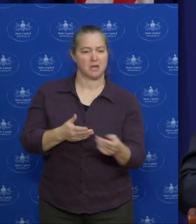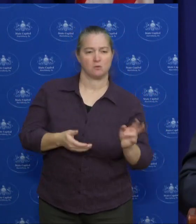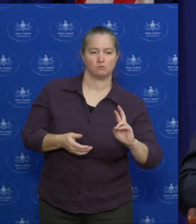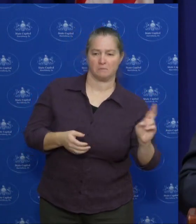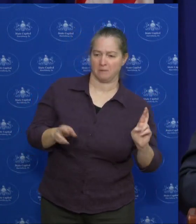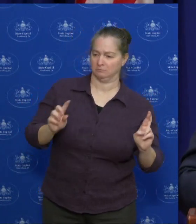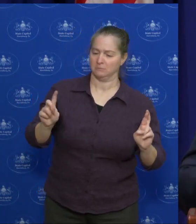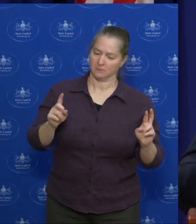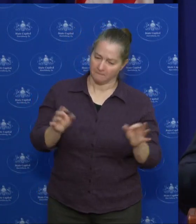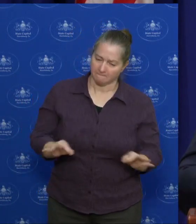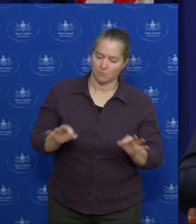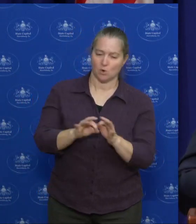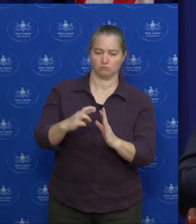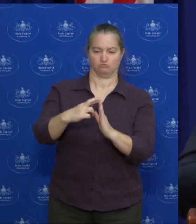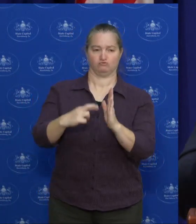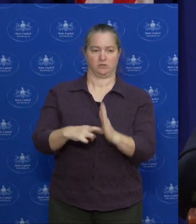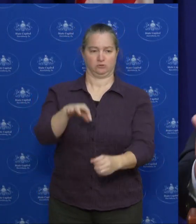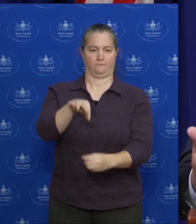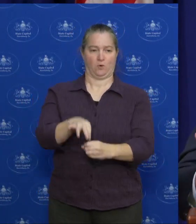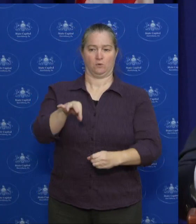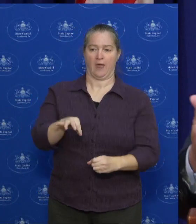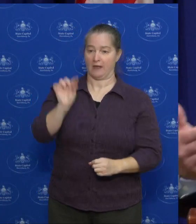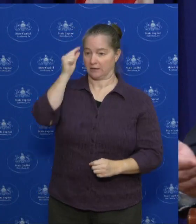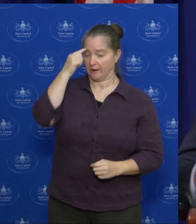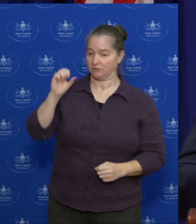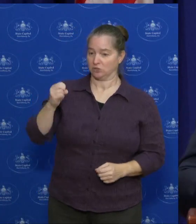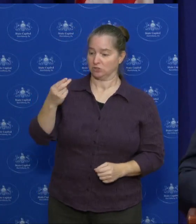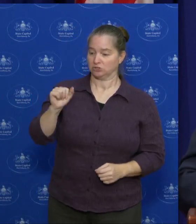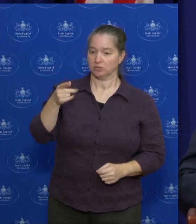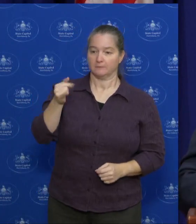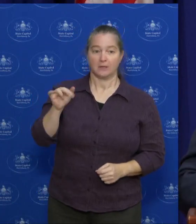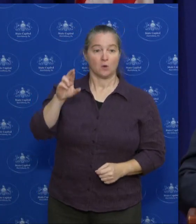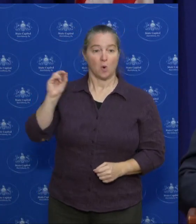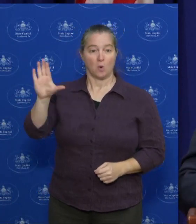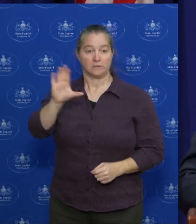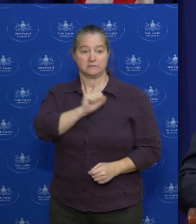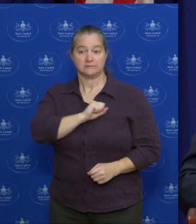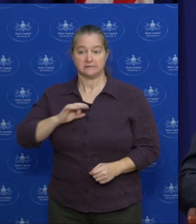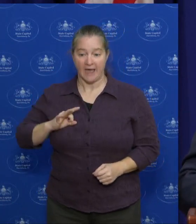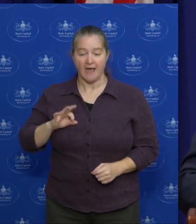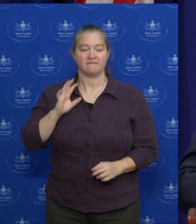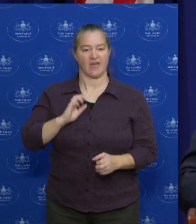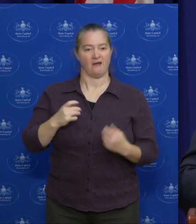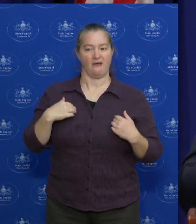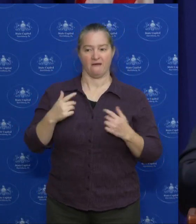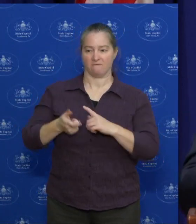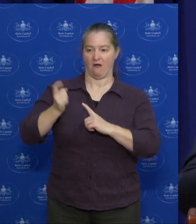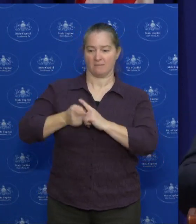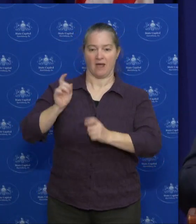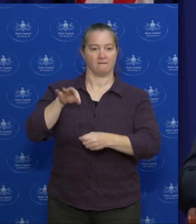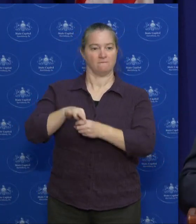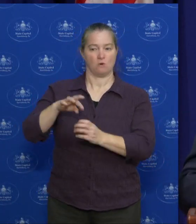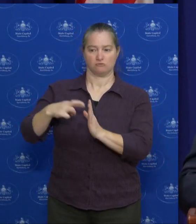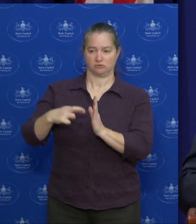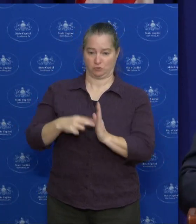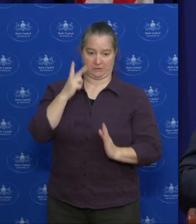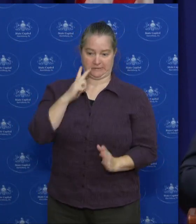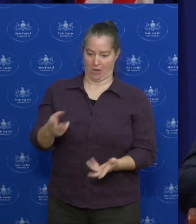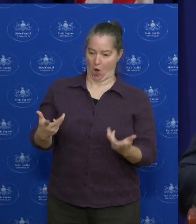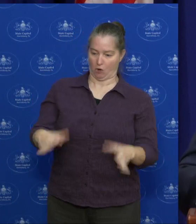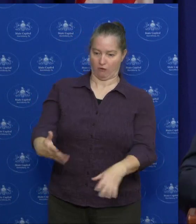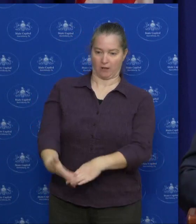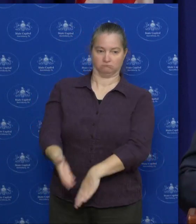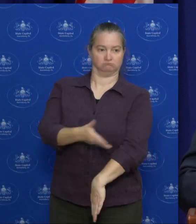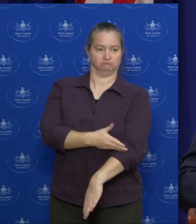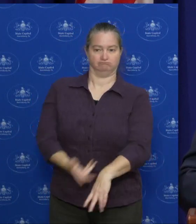register to vote. And the Shapiro administration's step to implement automatic voter registration will, as we've seen already, have